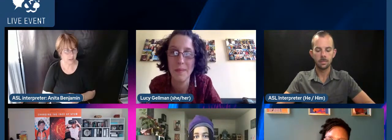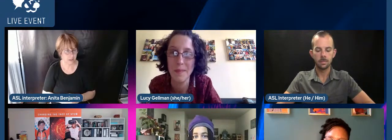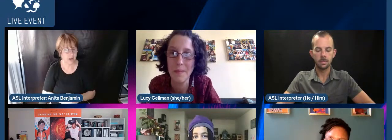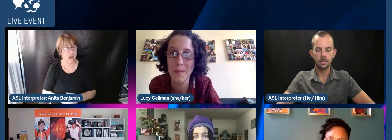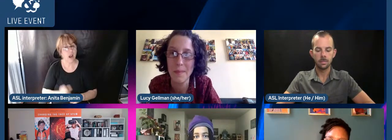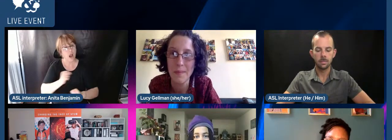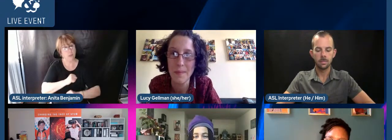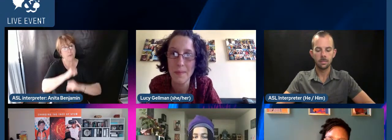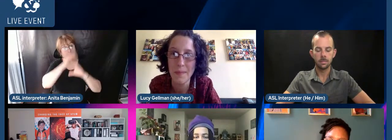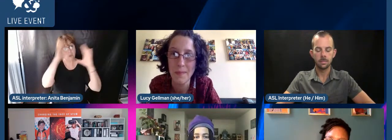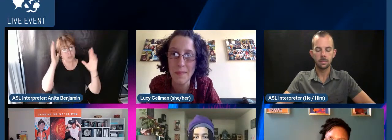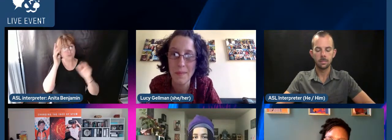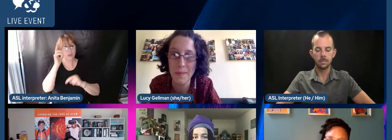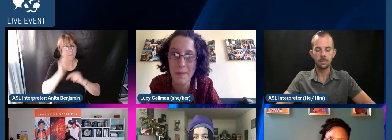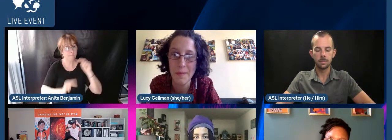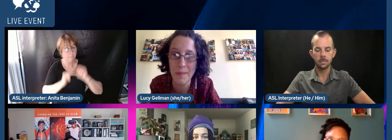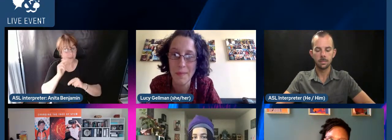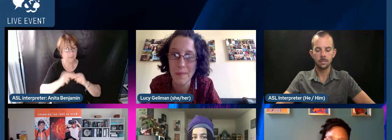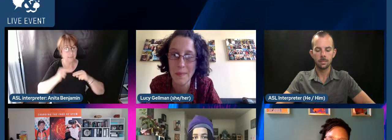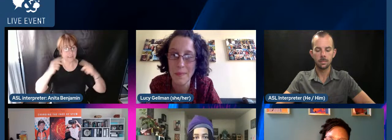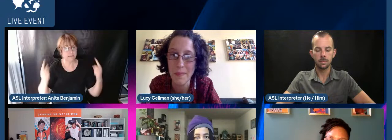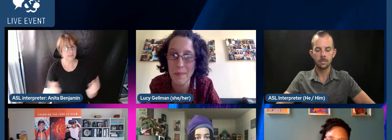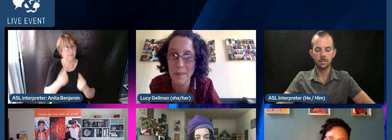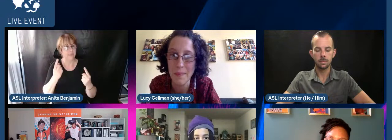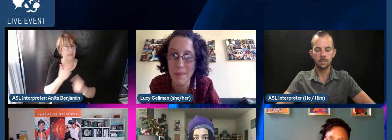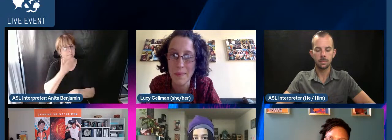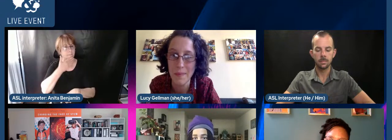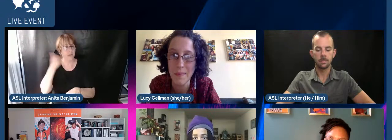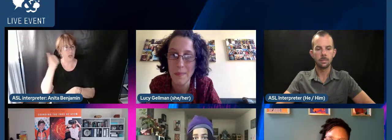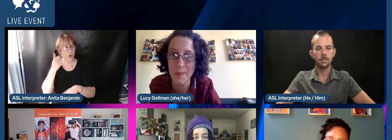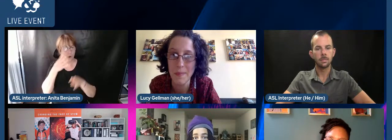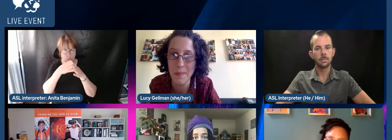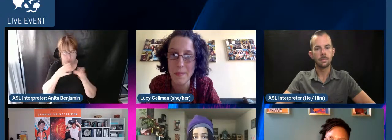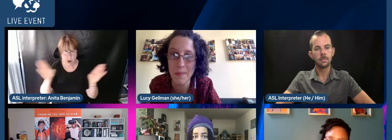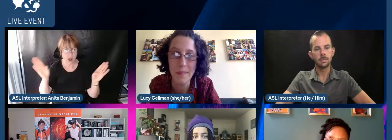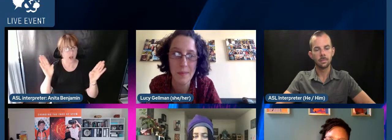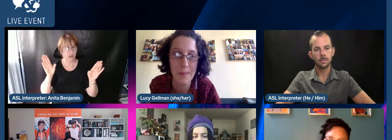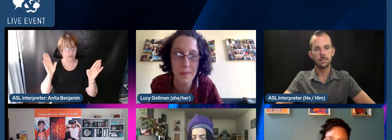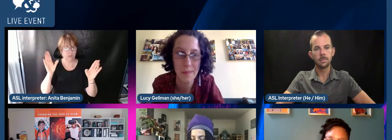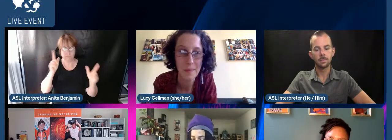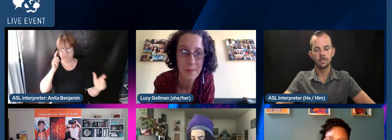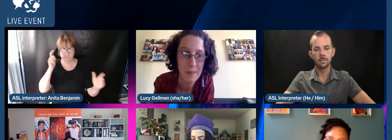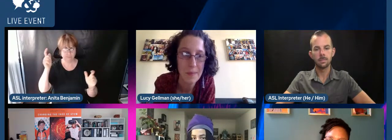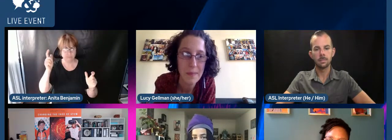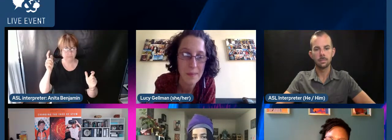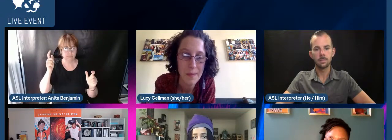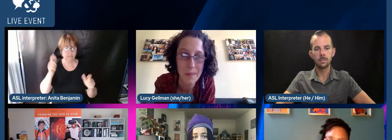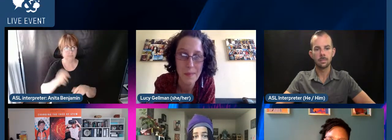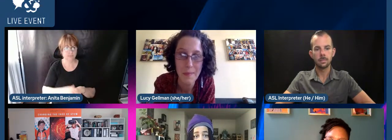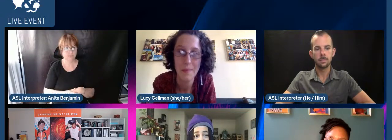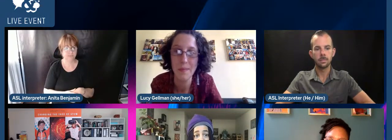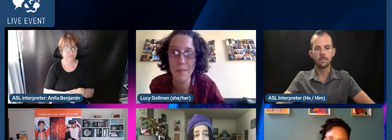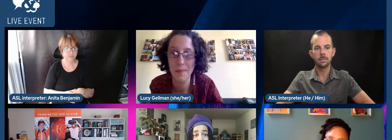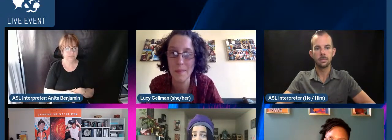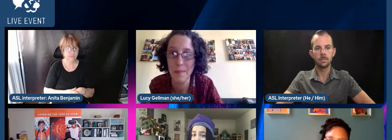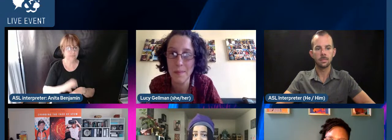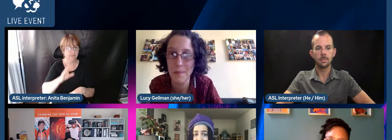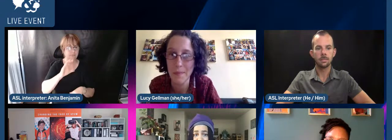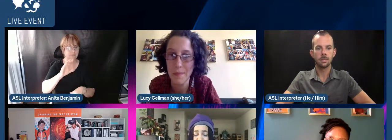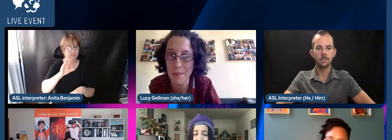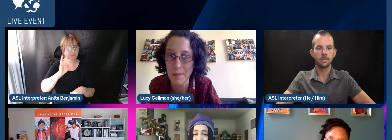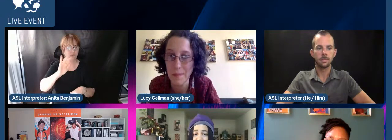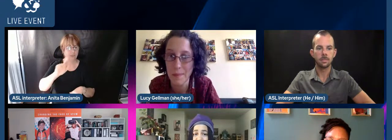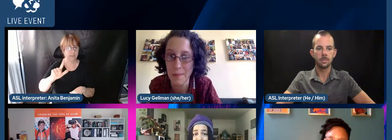building something that's better and broader and more gigantic. So, okay, like, so Claudia, come on this.